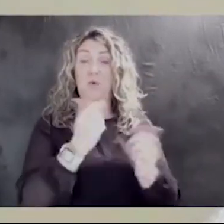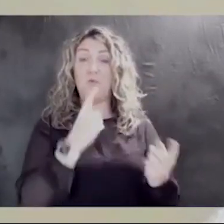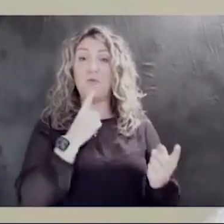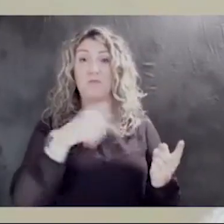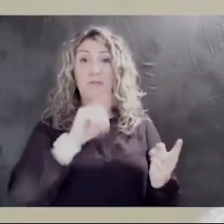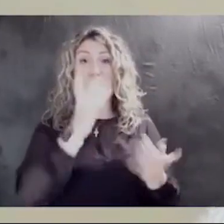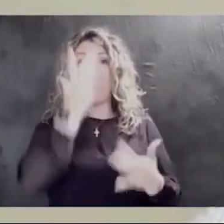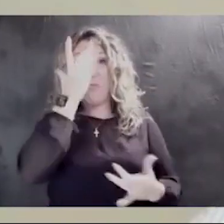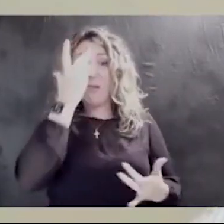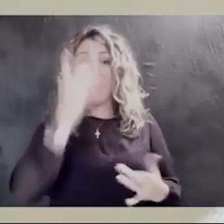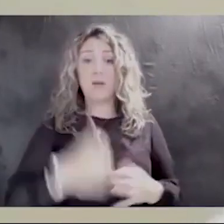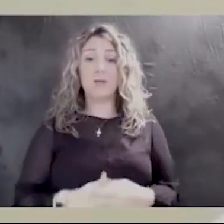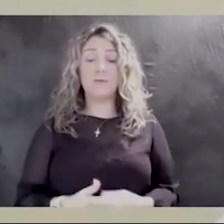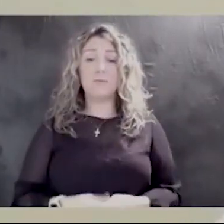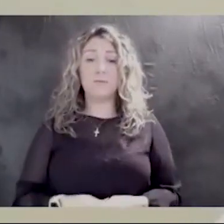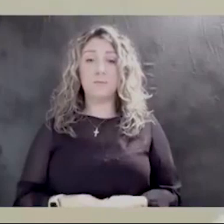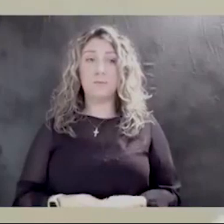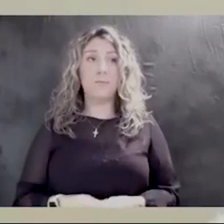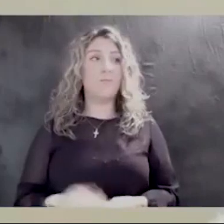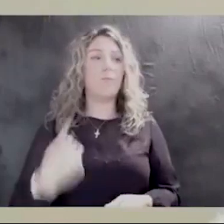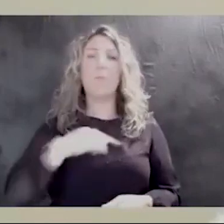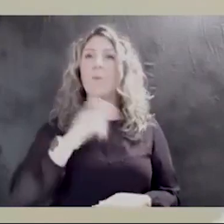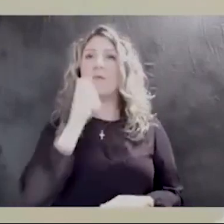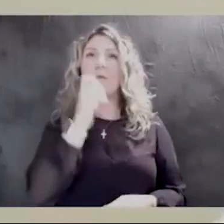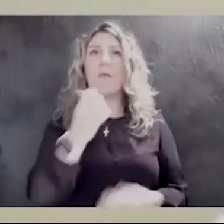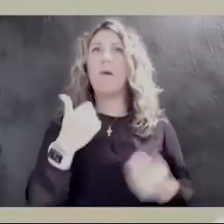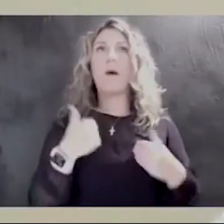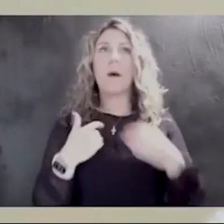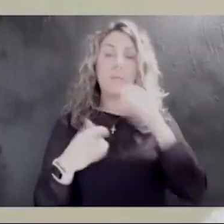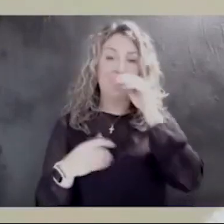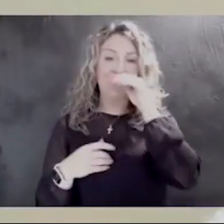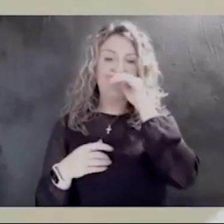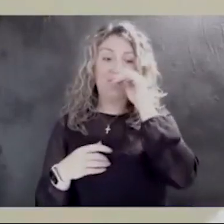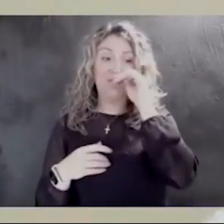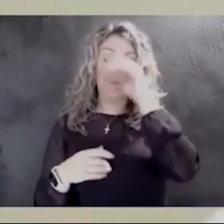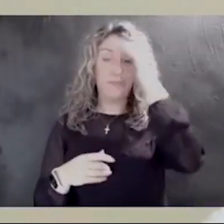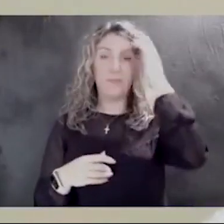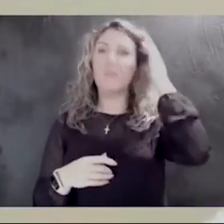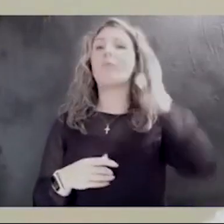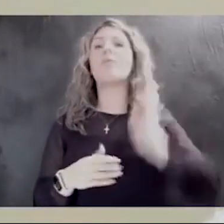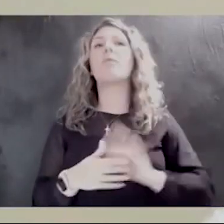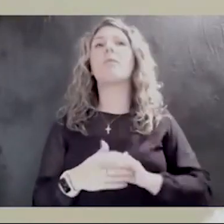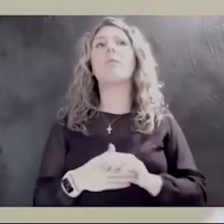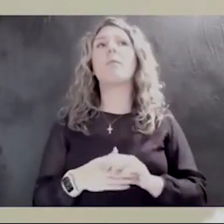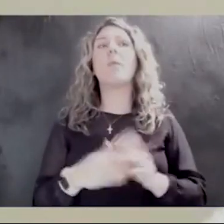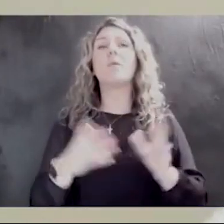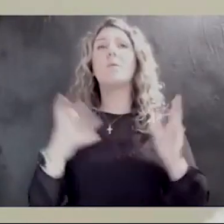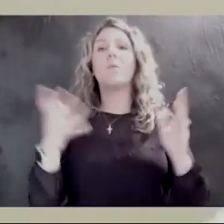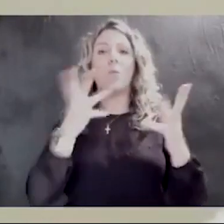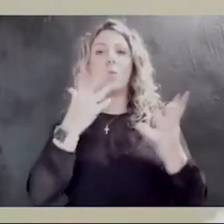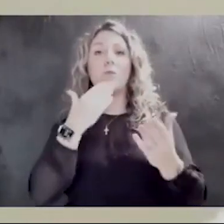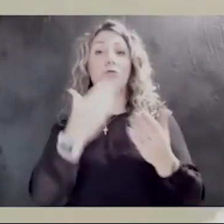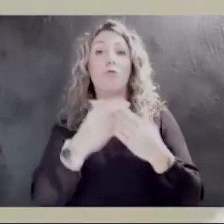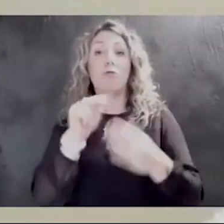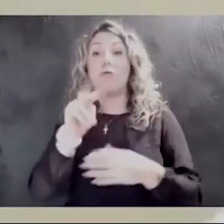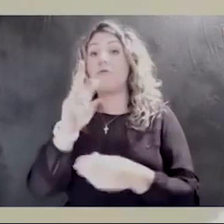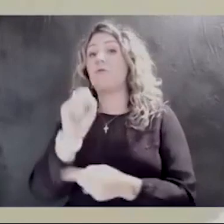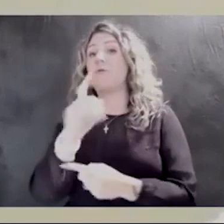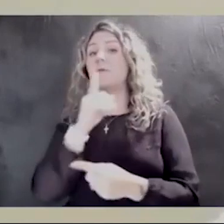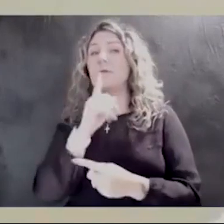ill. We've not had. I guess the good news is we've not had